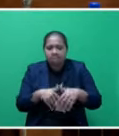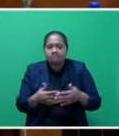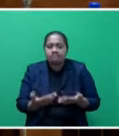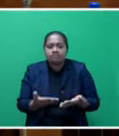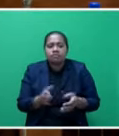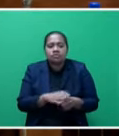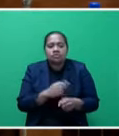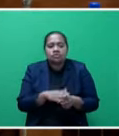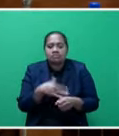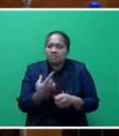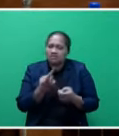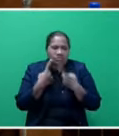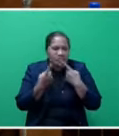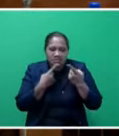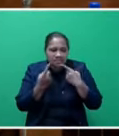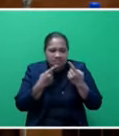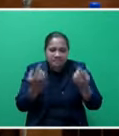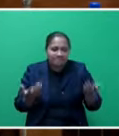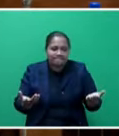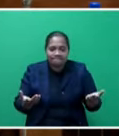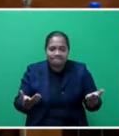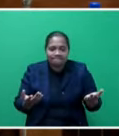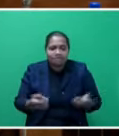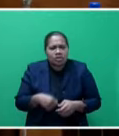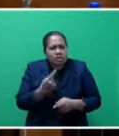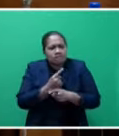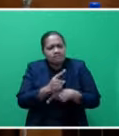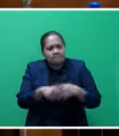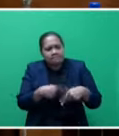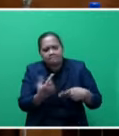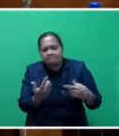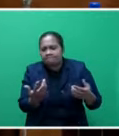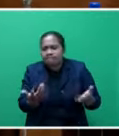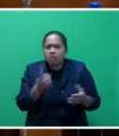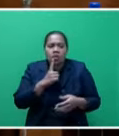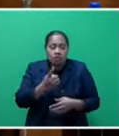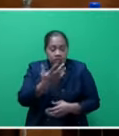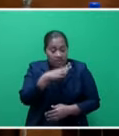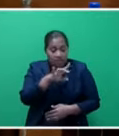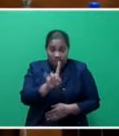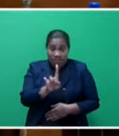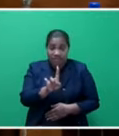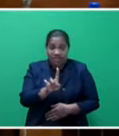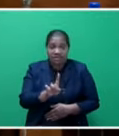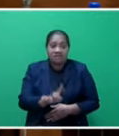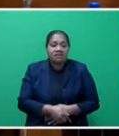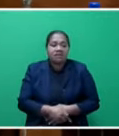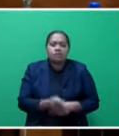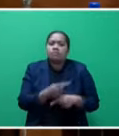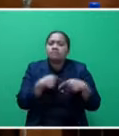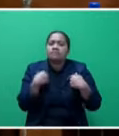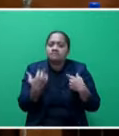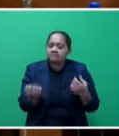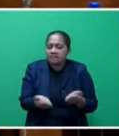to make its comments. Talking about Order 51, Honourable Speaker, we have